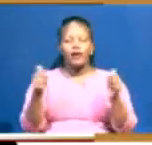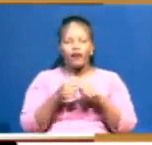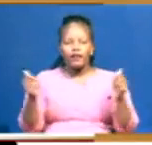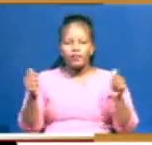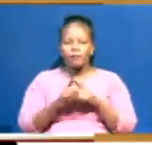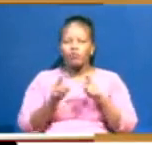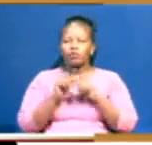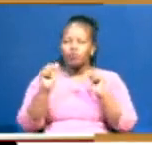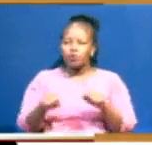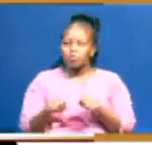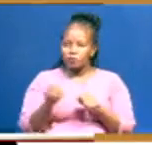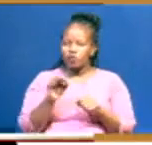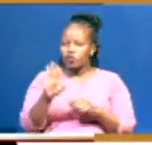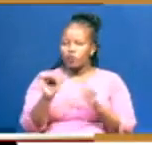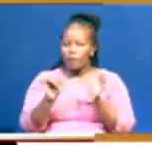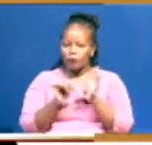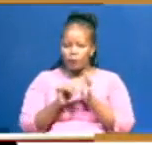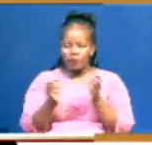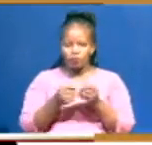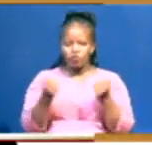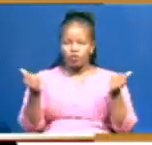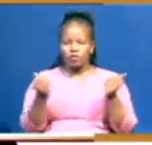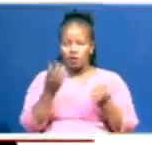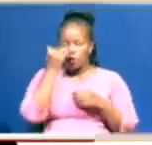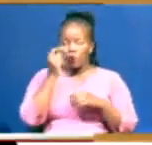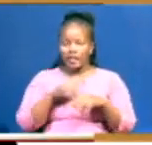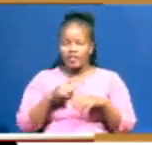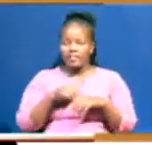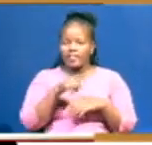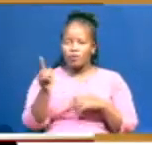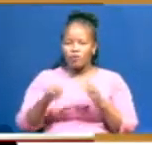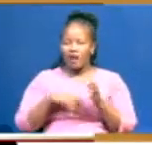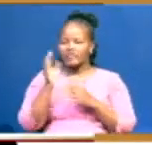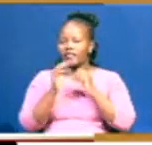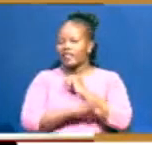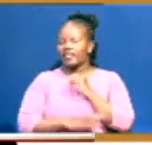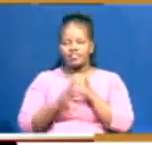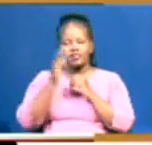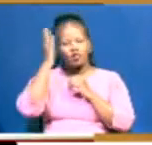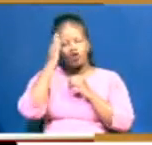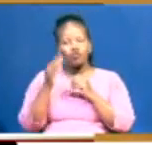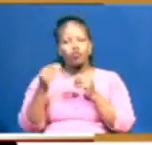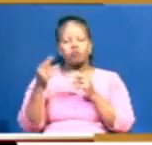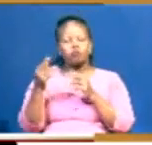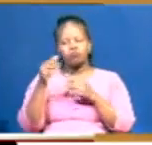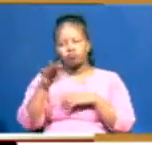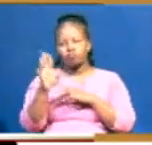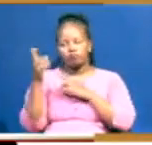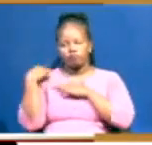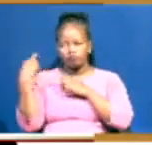your problems solved, so that when you're out of the country, you know you're not alone and you can count on us. But even more so,